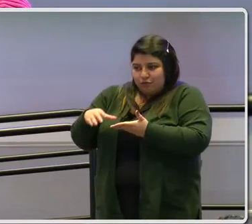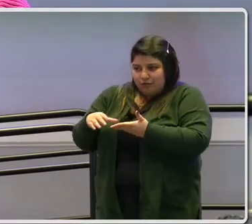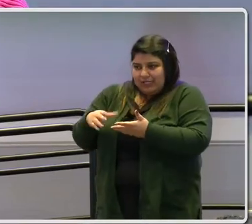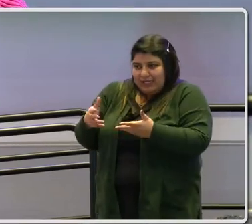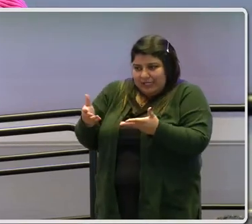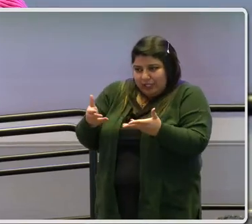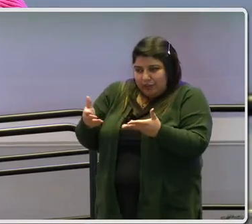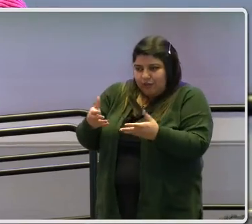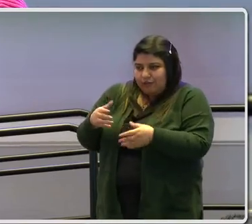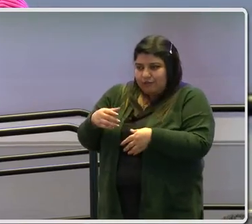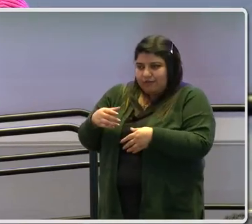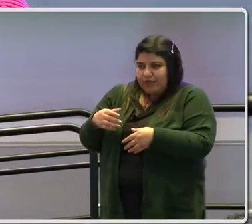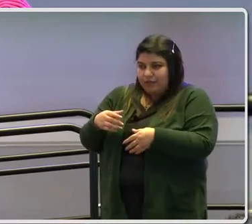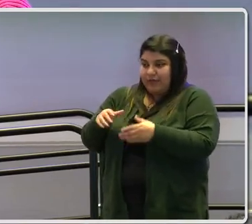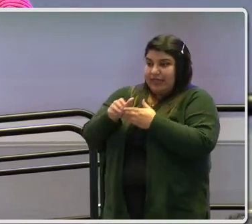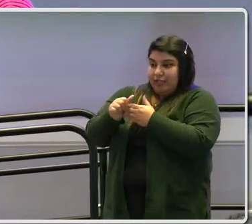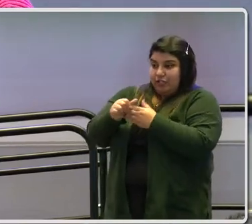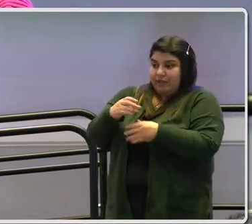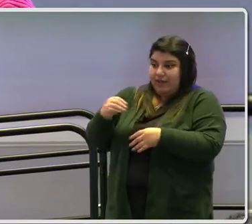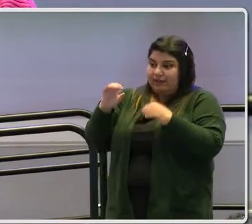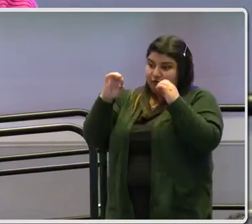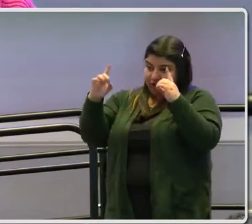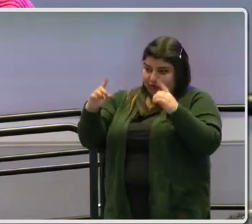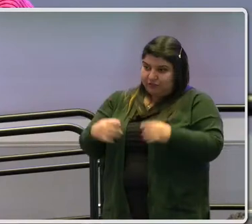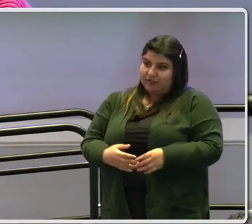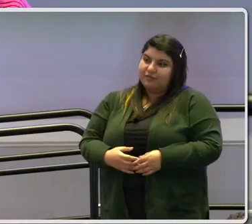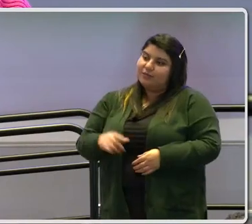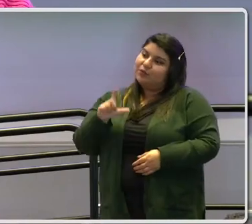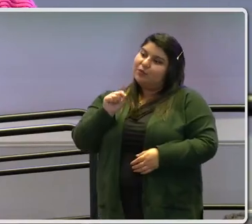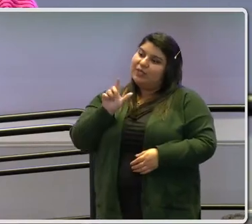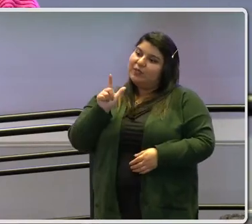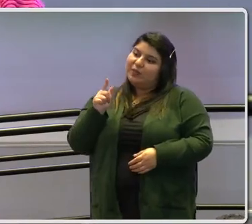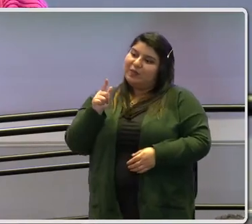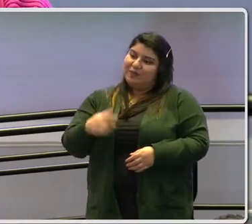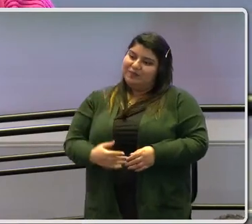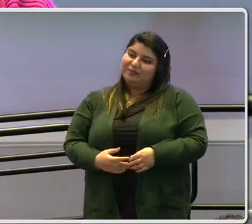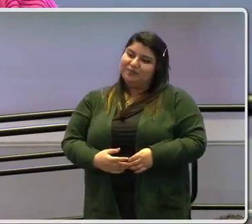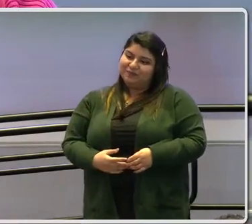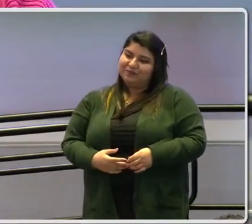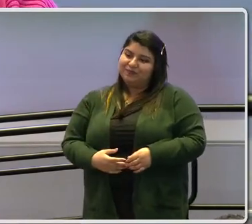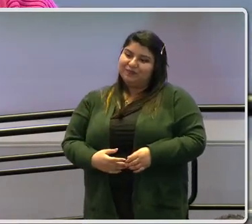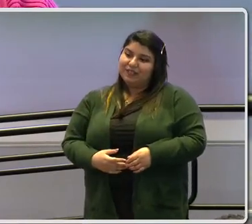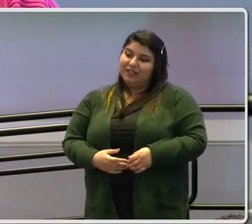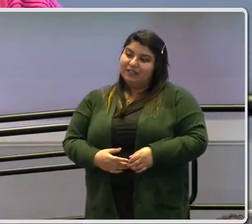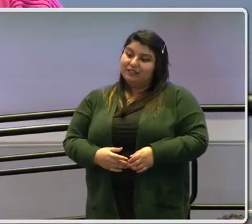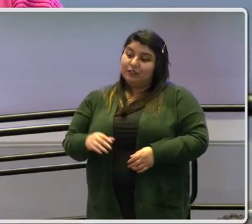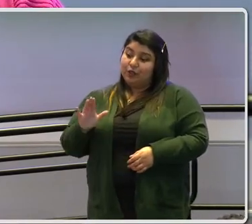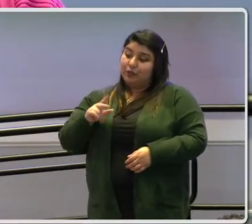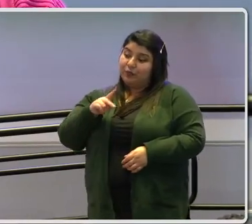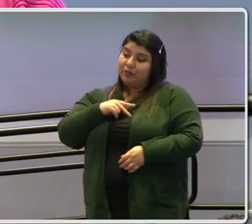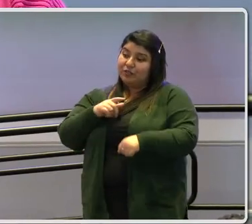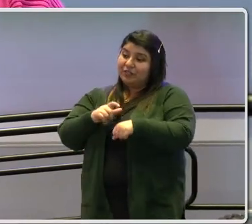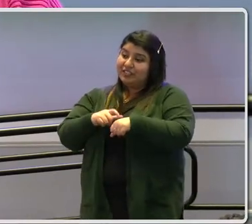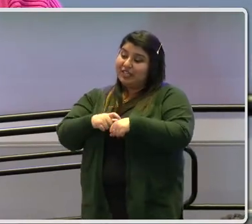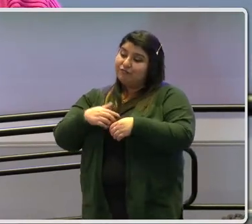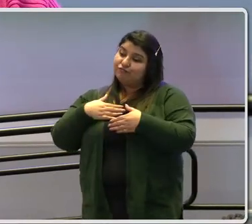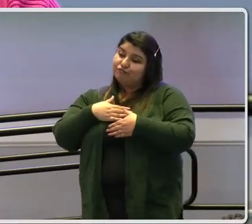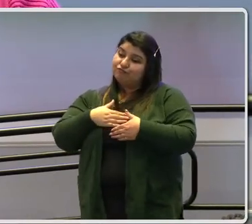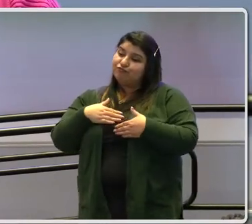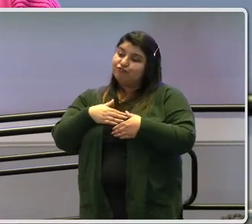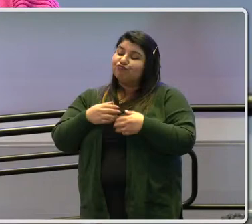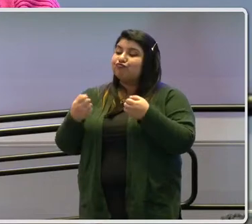Institutions in Reframing Leadership Education in 2021. In her personal time, she enjoys